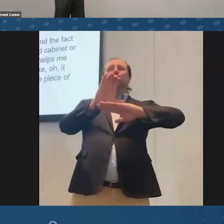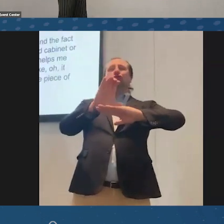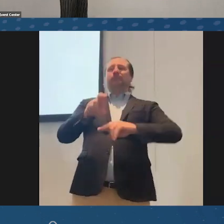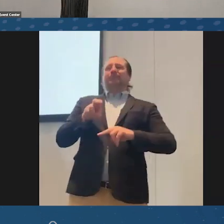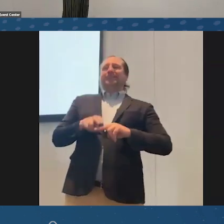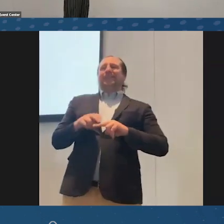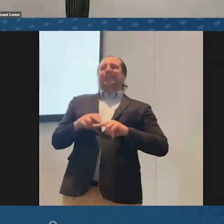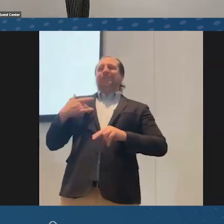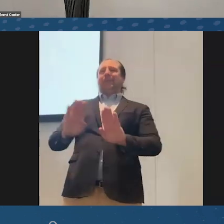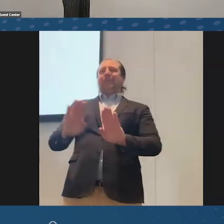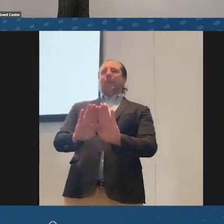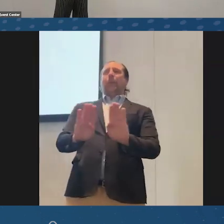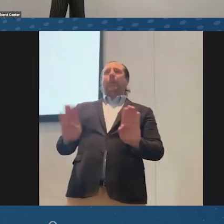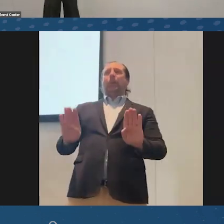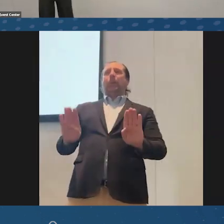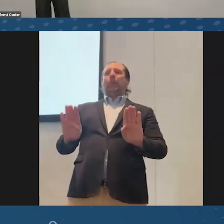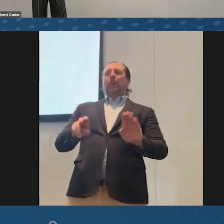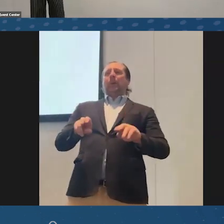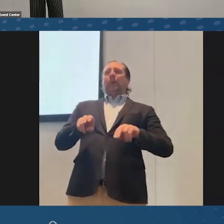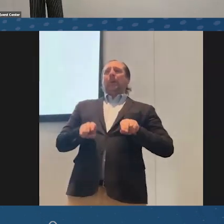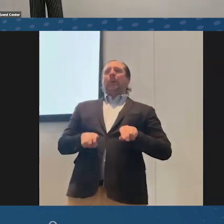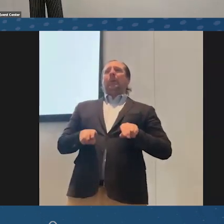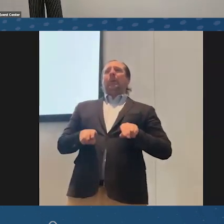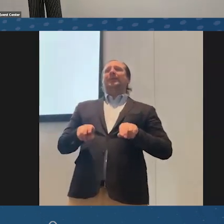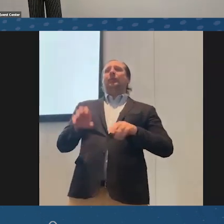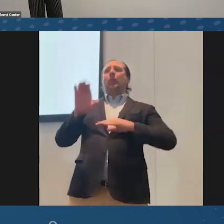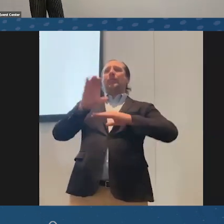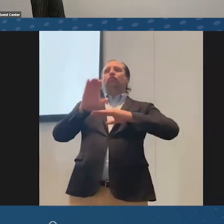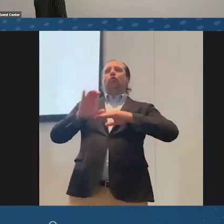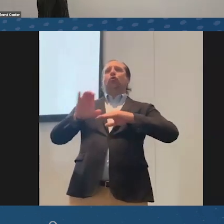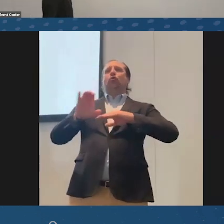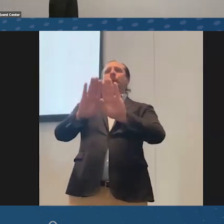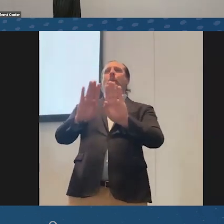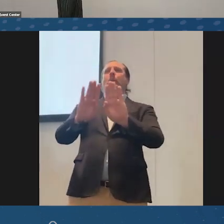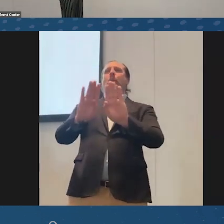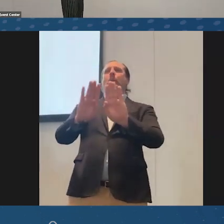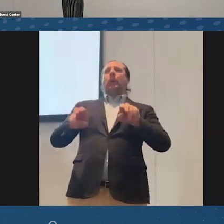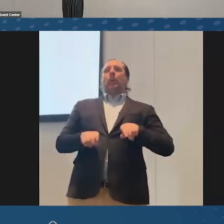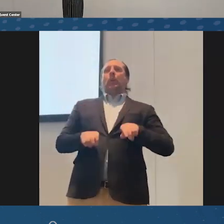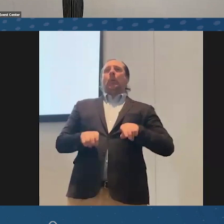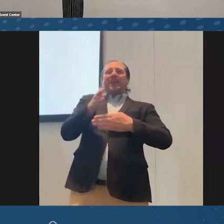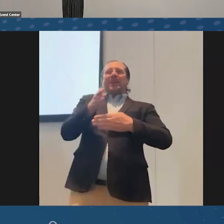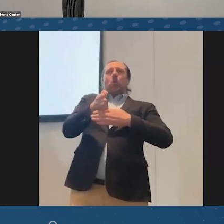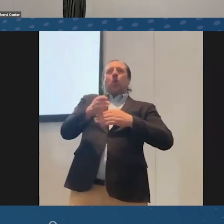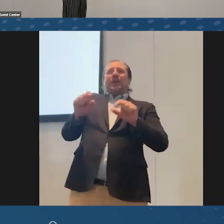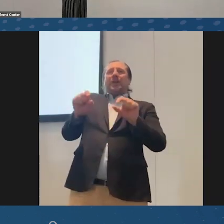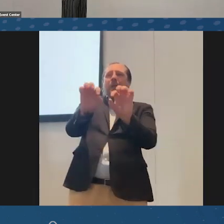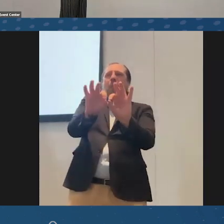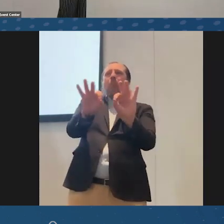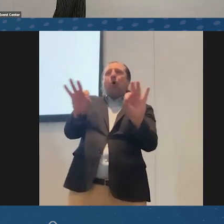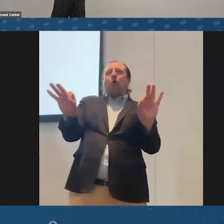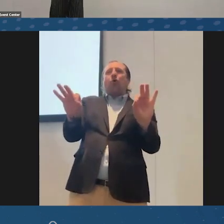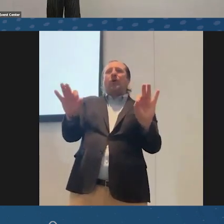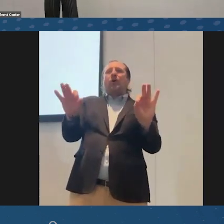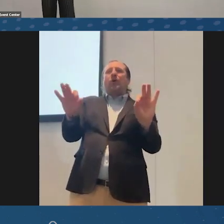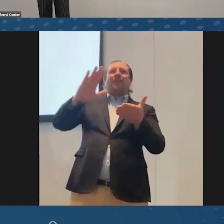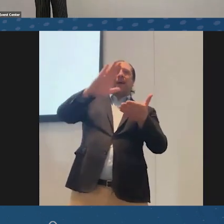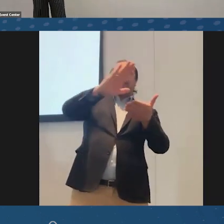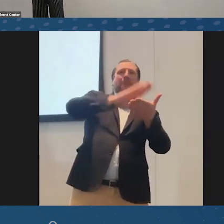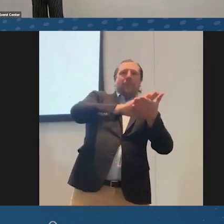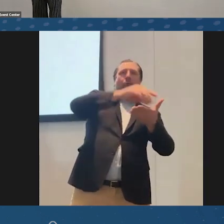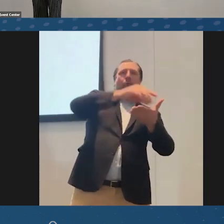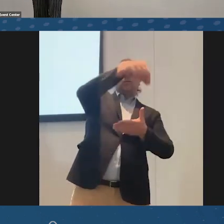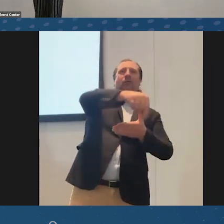Yeah, it's delayed. Oh, okay. We have a photo of the back of a church pew. There's a wooden bar across the back holding a paper pamphlet, a pen, and